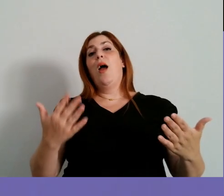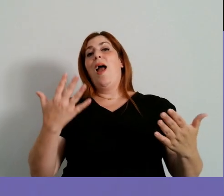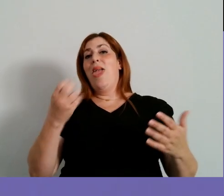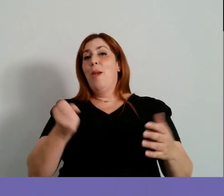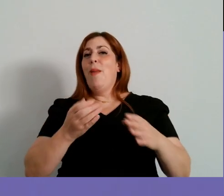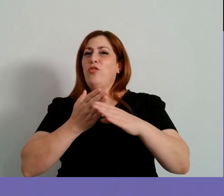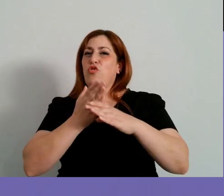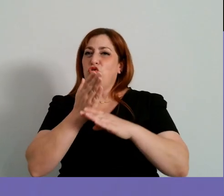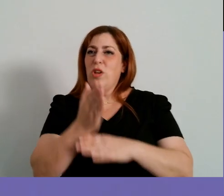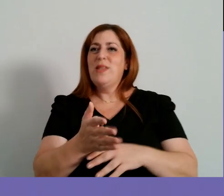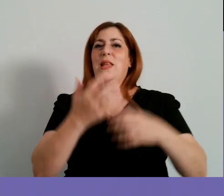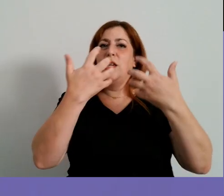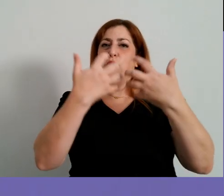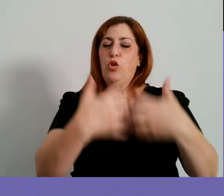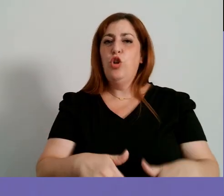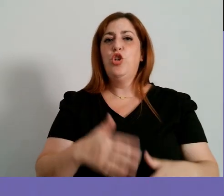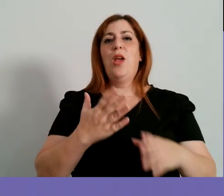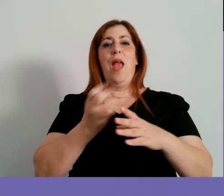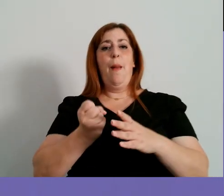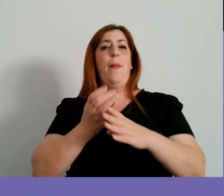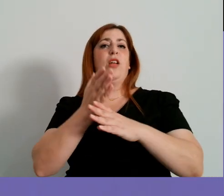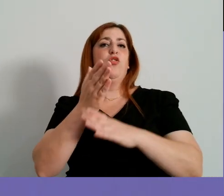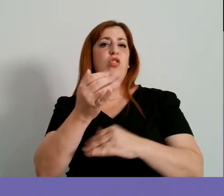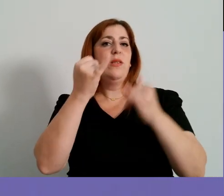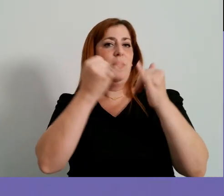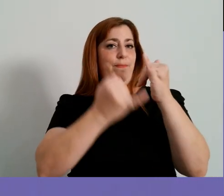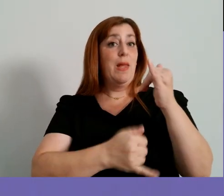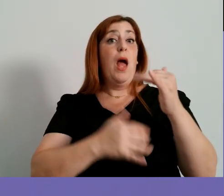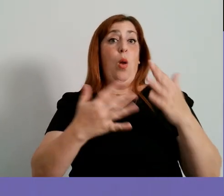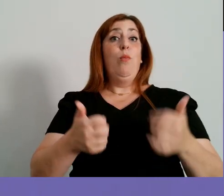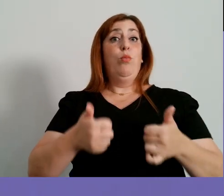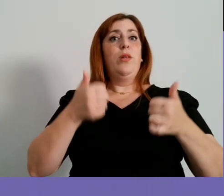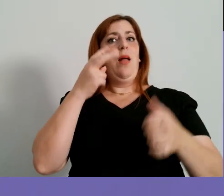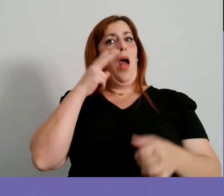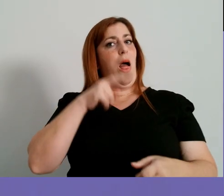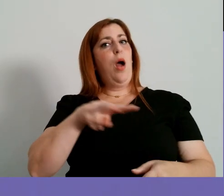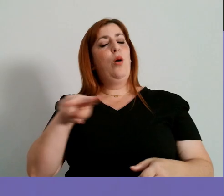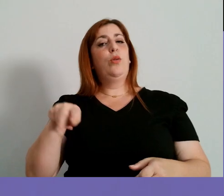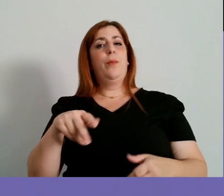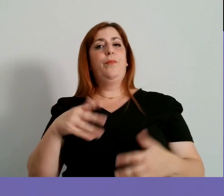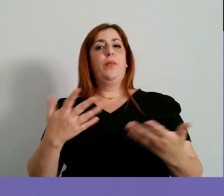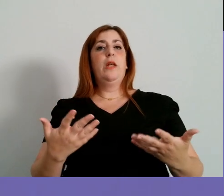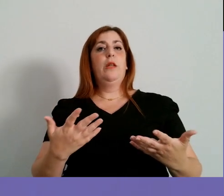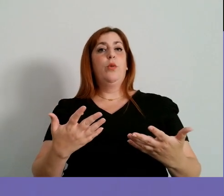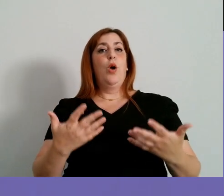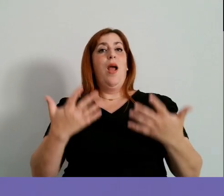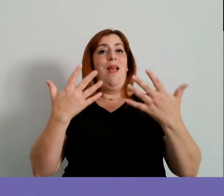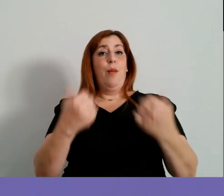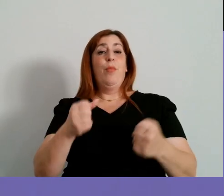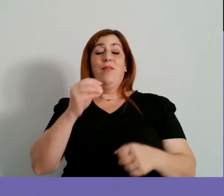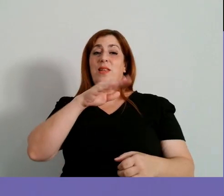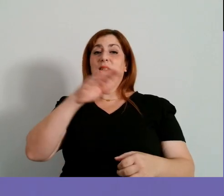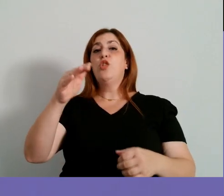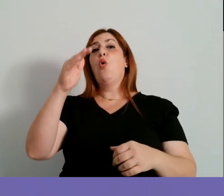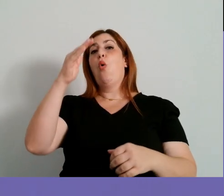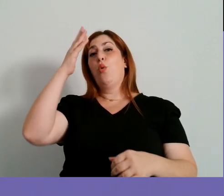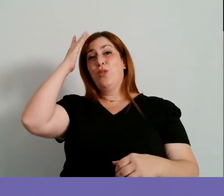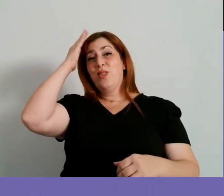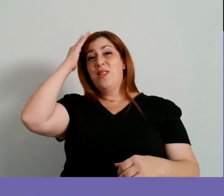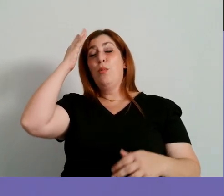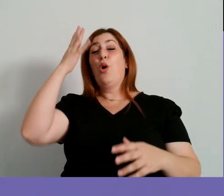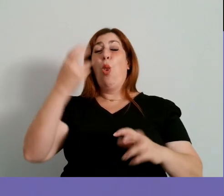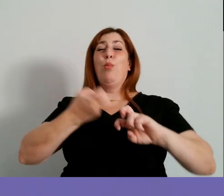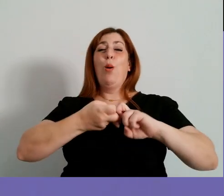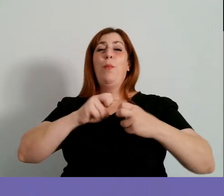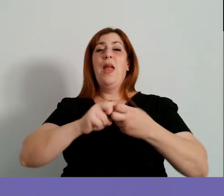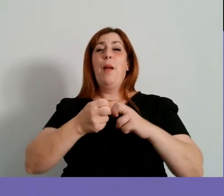as well, access to the internet. That might be a barrier as well. A lot of autistic people struggle with fine motor skills, so